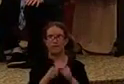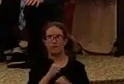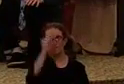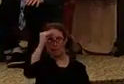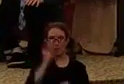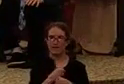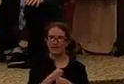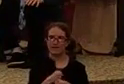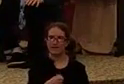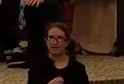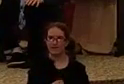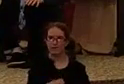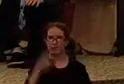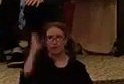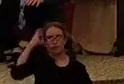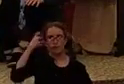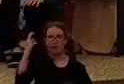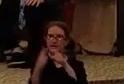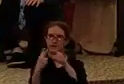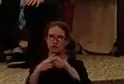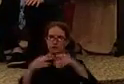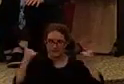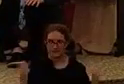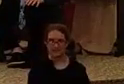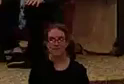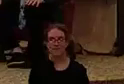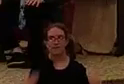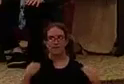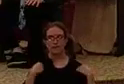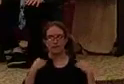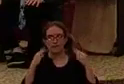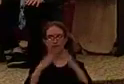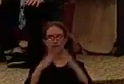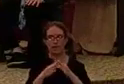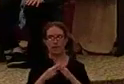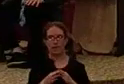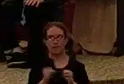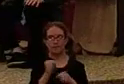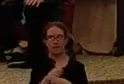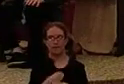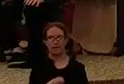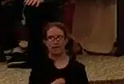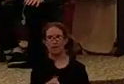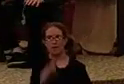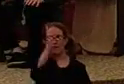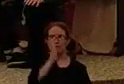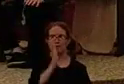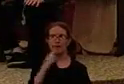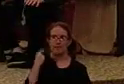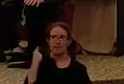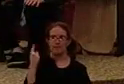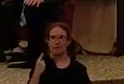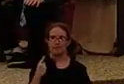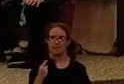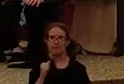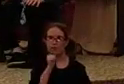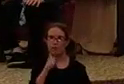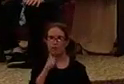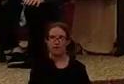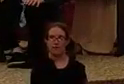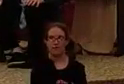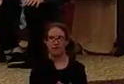making some radical decisions right now. This youth camp was sent to me by God Himself. You're not